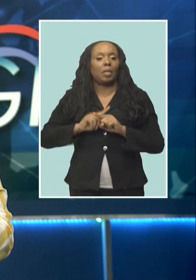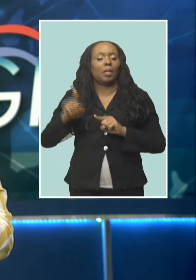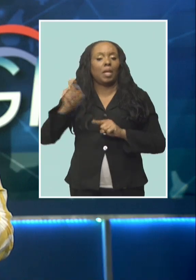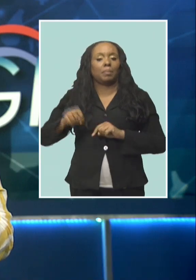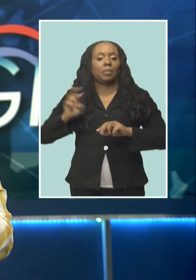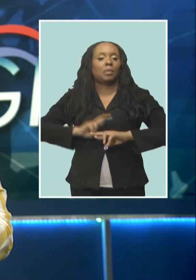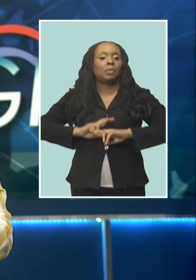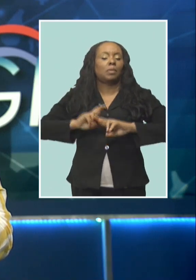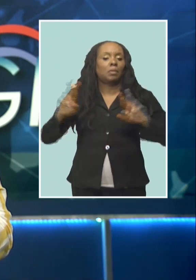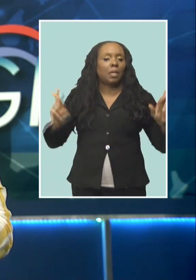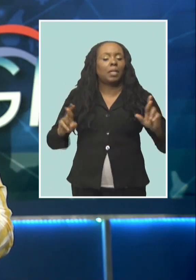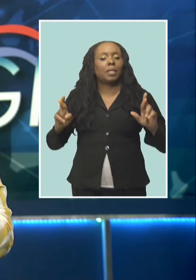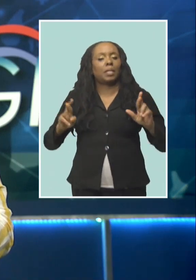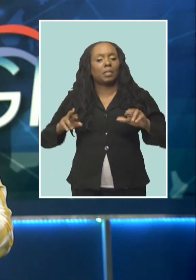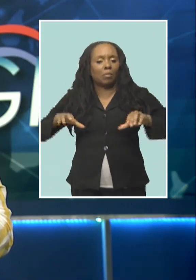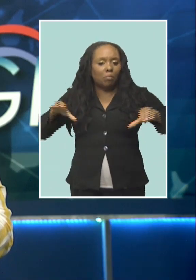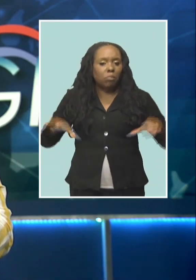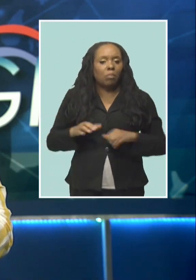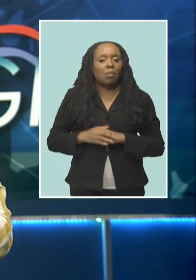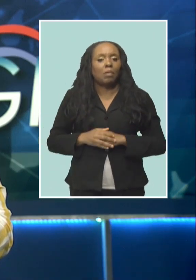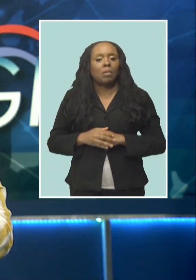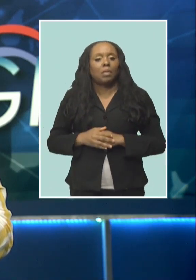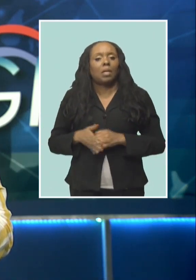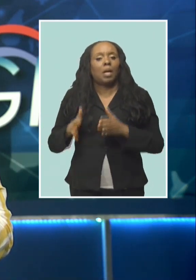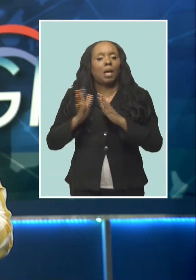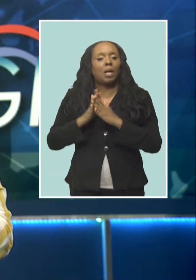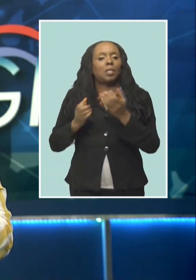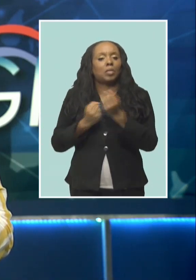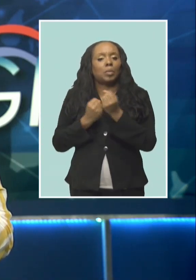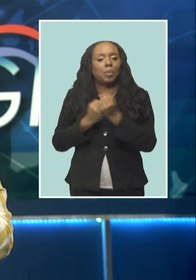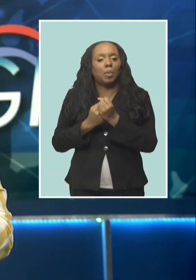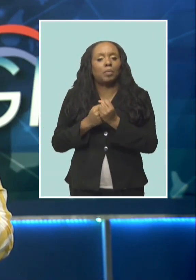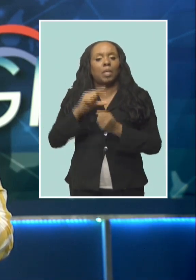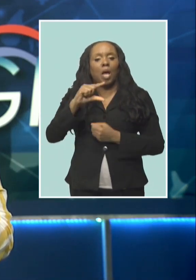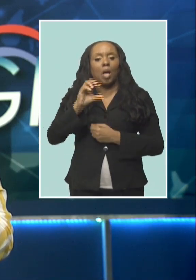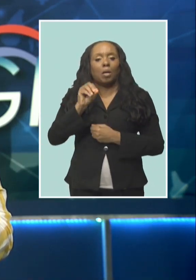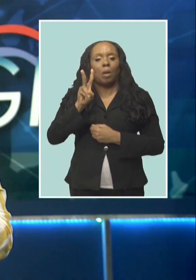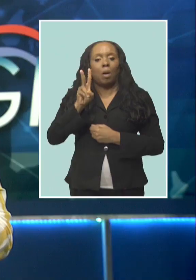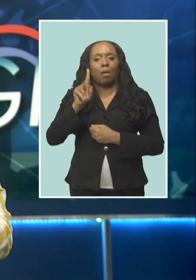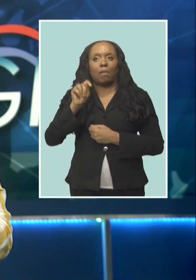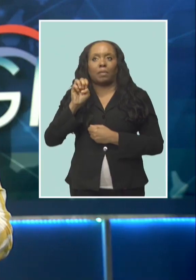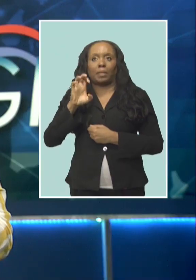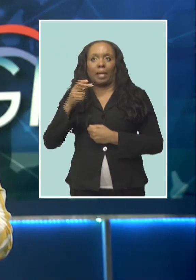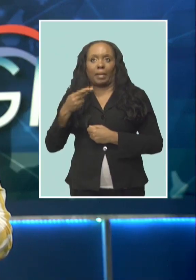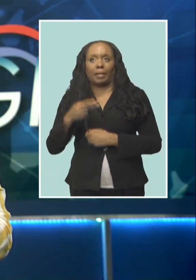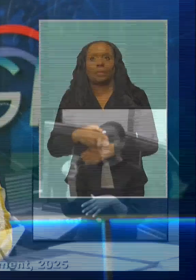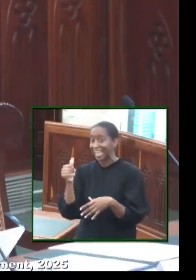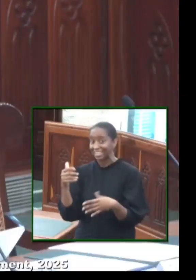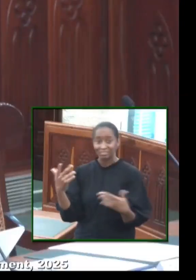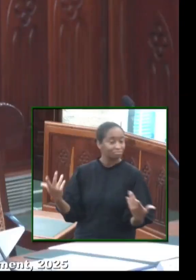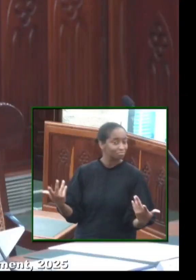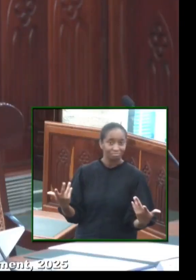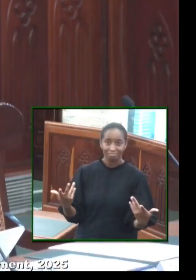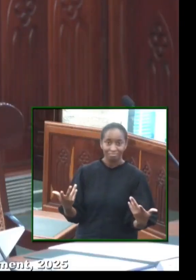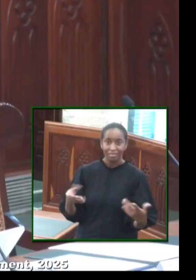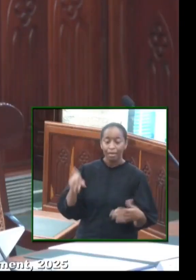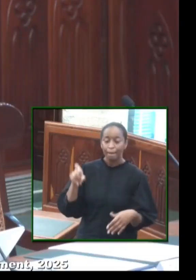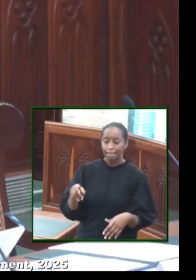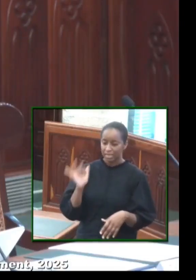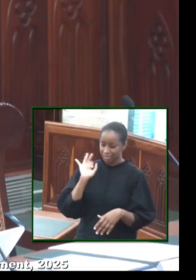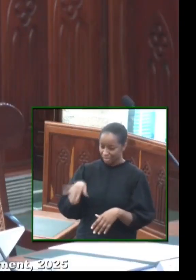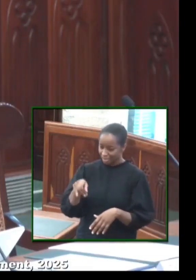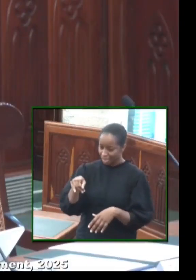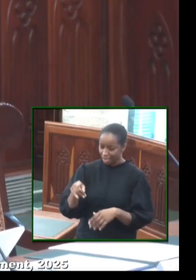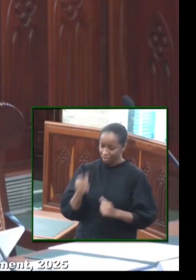to stick the landing. She asked the country to give its support to GovTech. We need to get these digital services